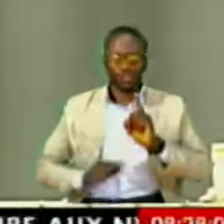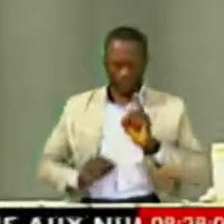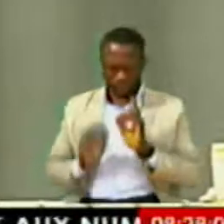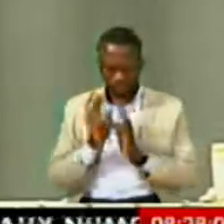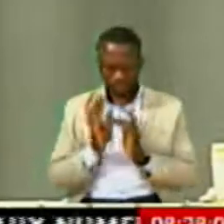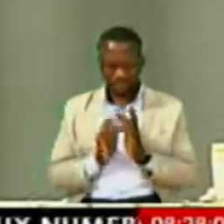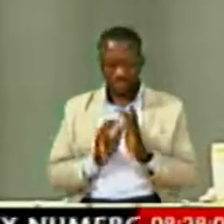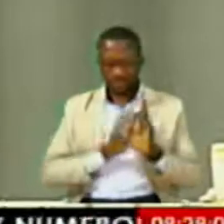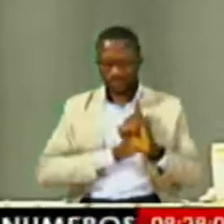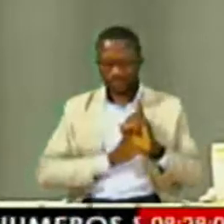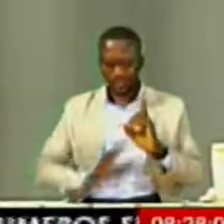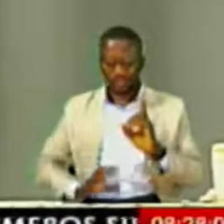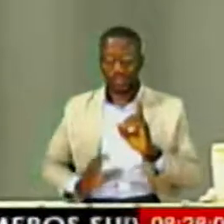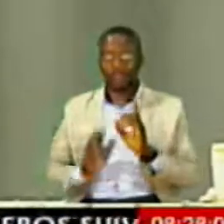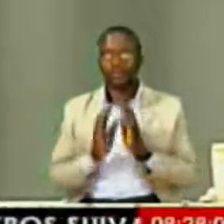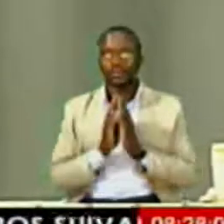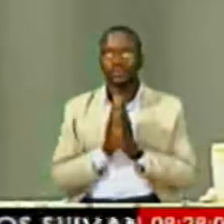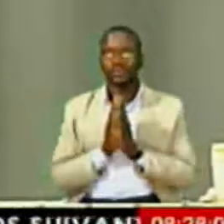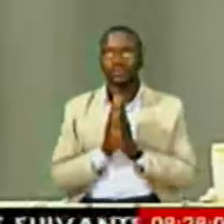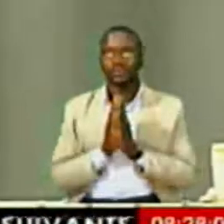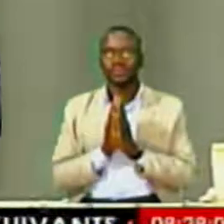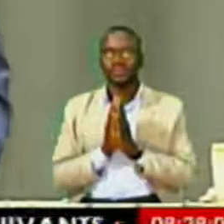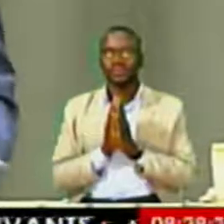Christ. Amen. Amen.